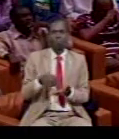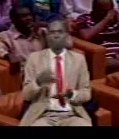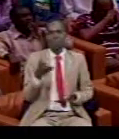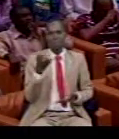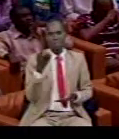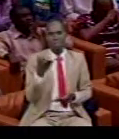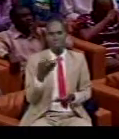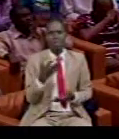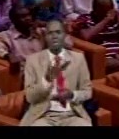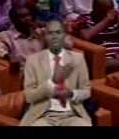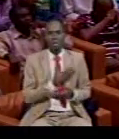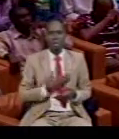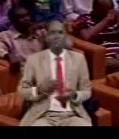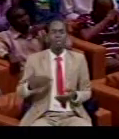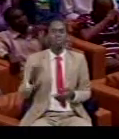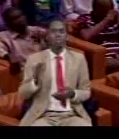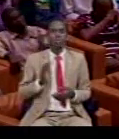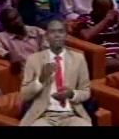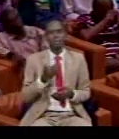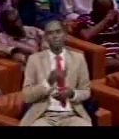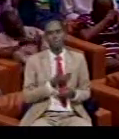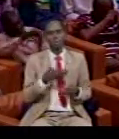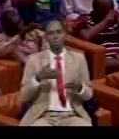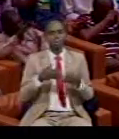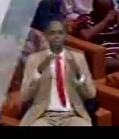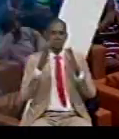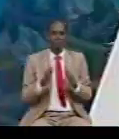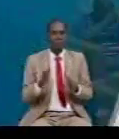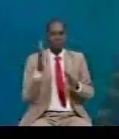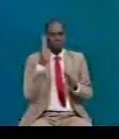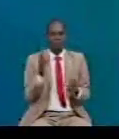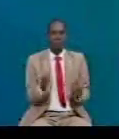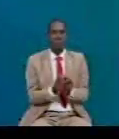us in this time of counseling.